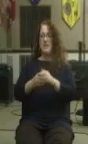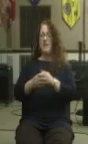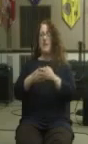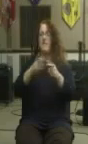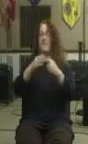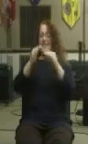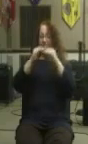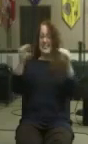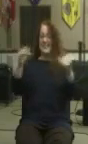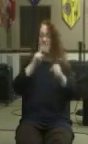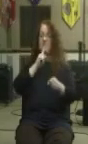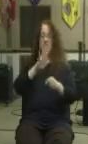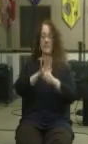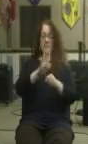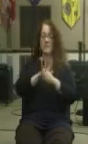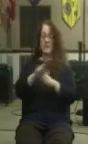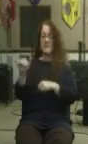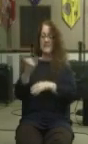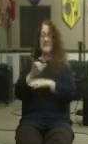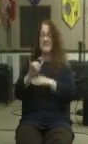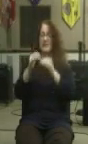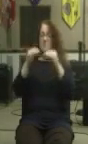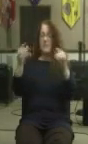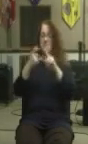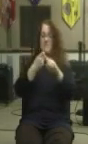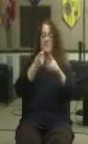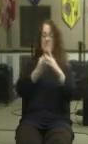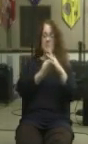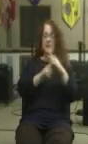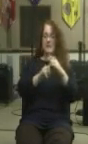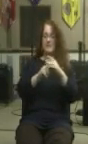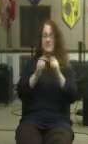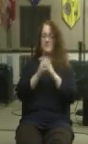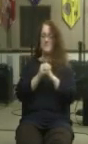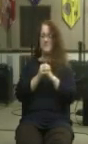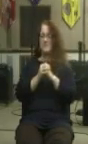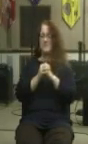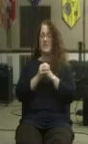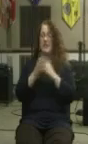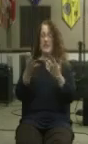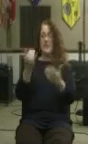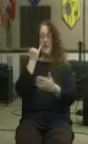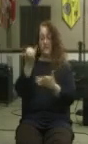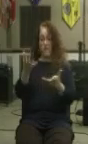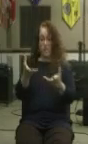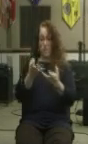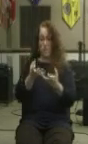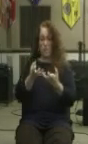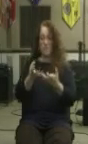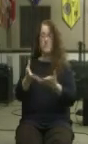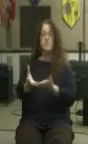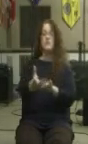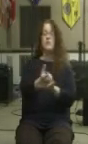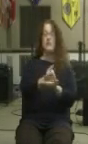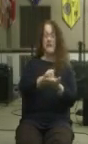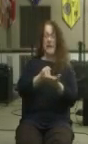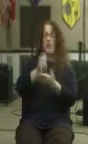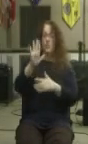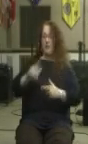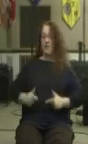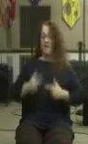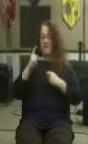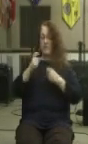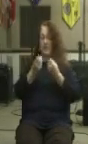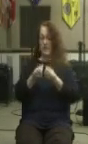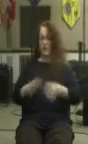That level of commitment God is calling us to is the same level of commitment he called us from the beginning. He says, if you want to gain your life,